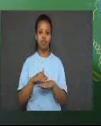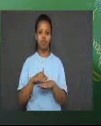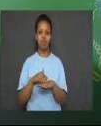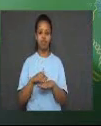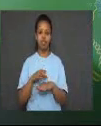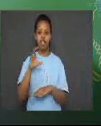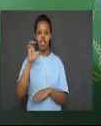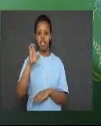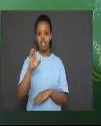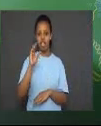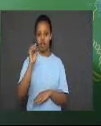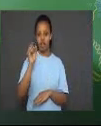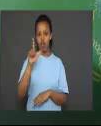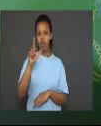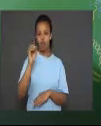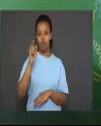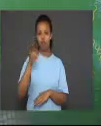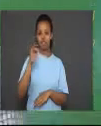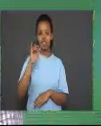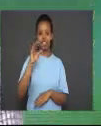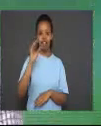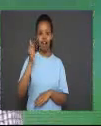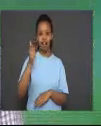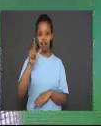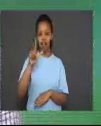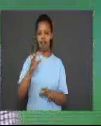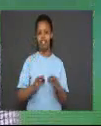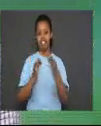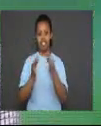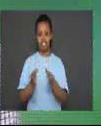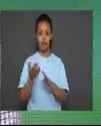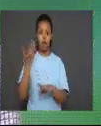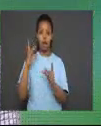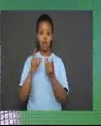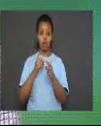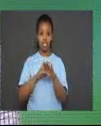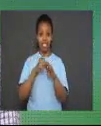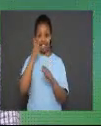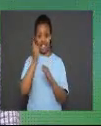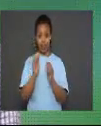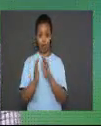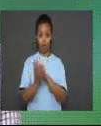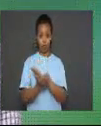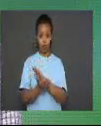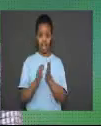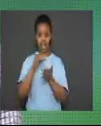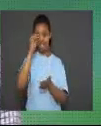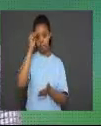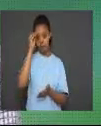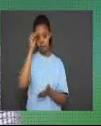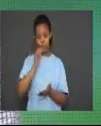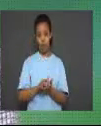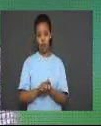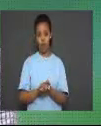on ecological succession. In our last lesson, we learned